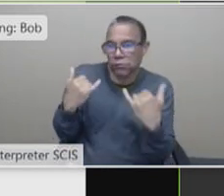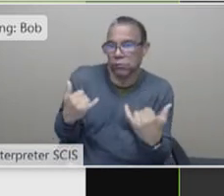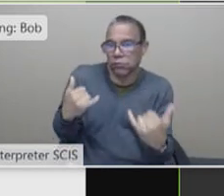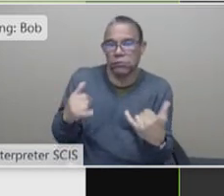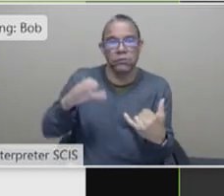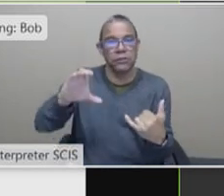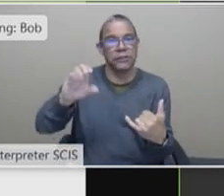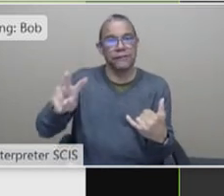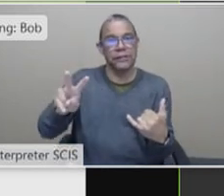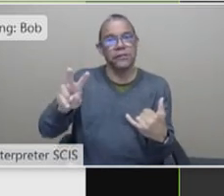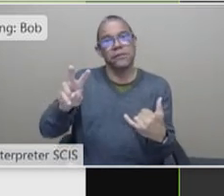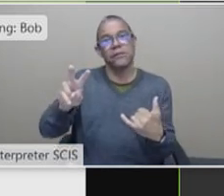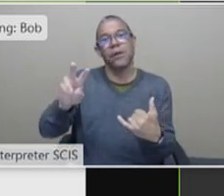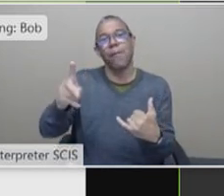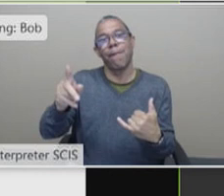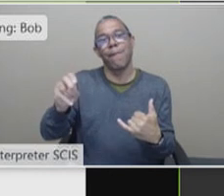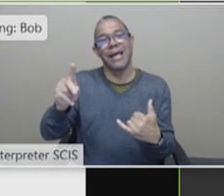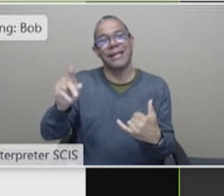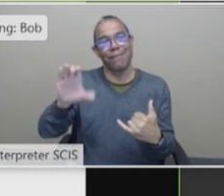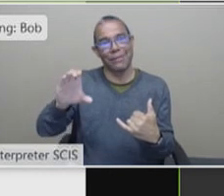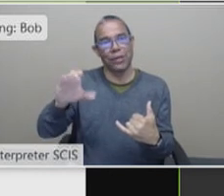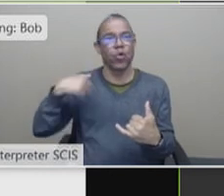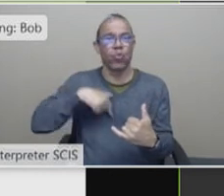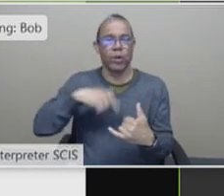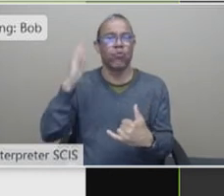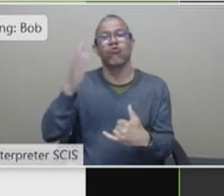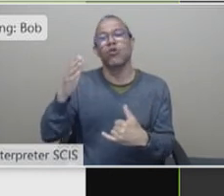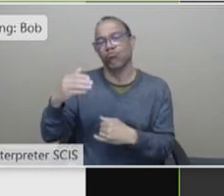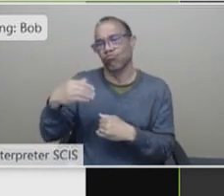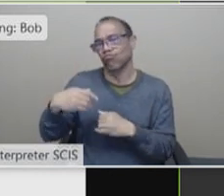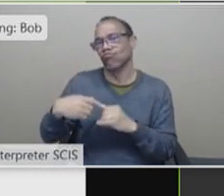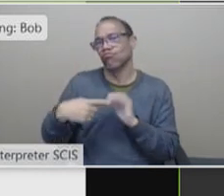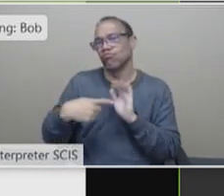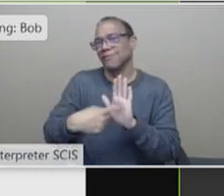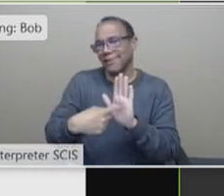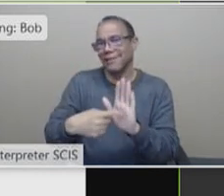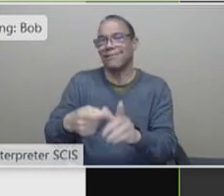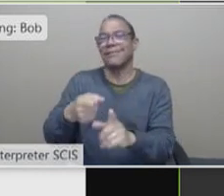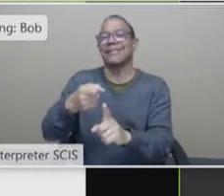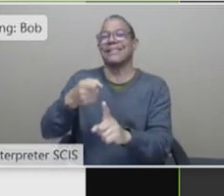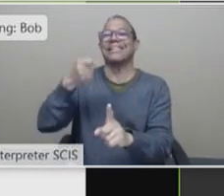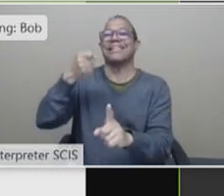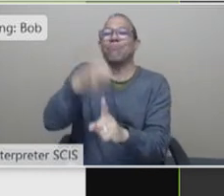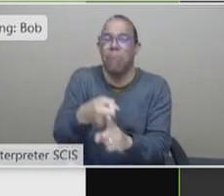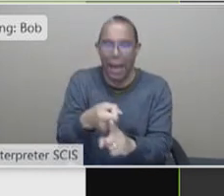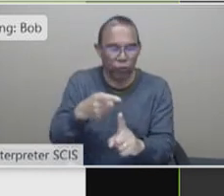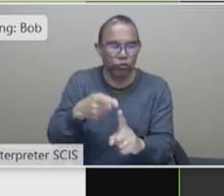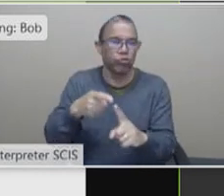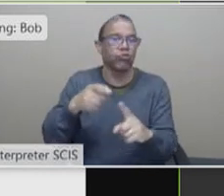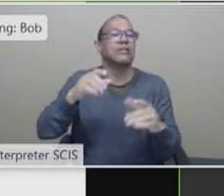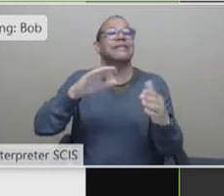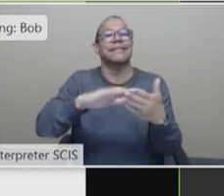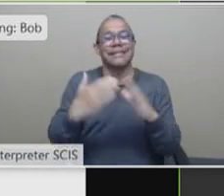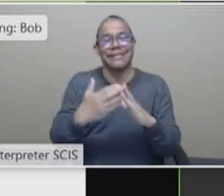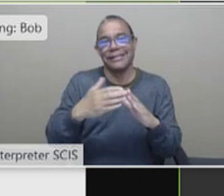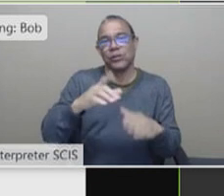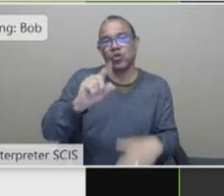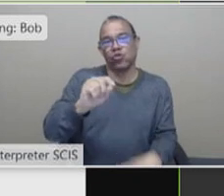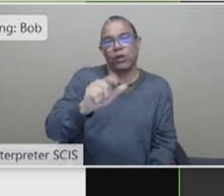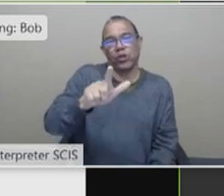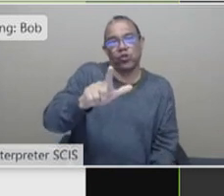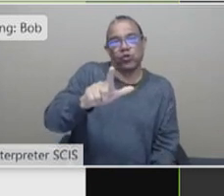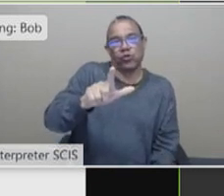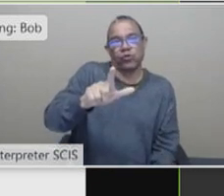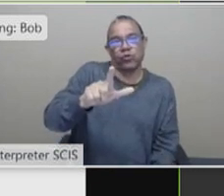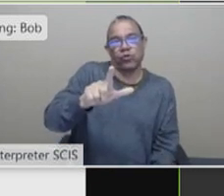COVID-19 pandemic, we're going to present on both the impact to the city on the fiscal 2020 budget and also where we are in